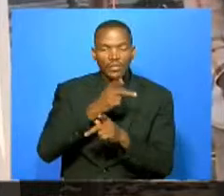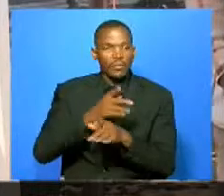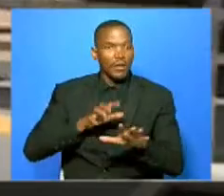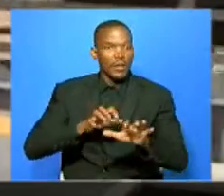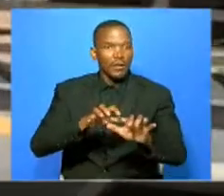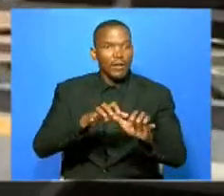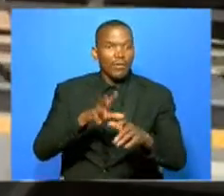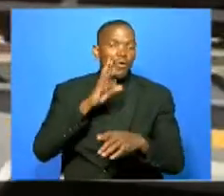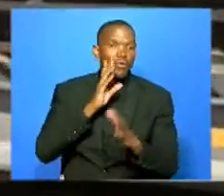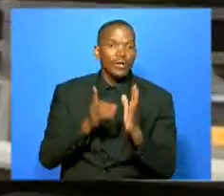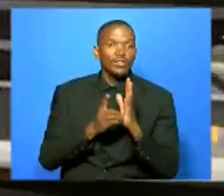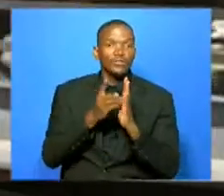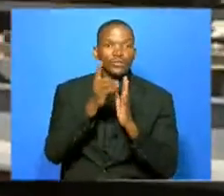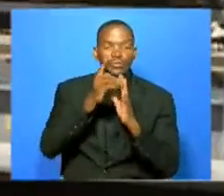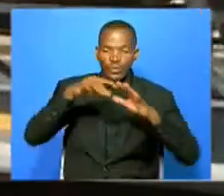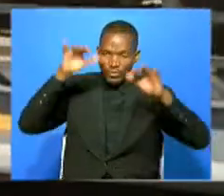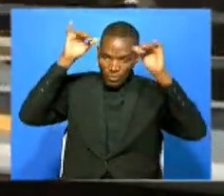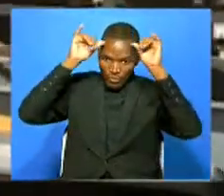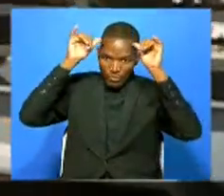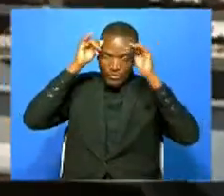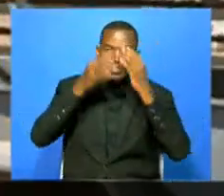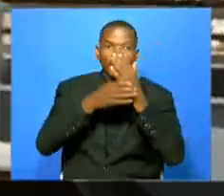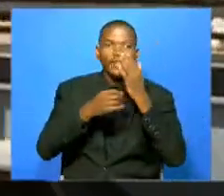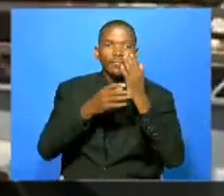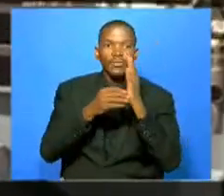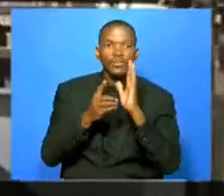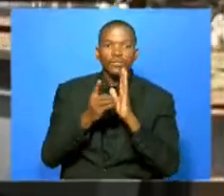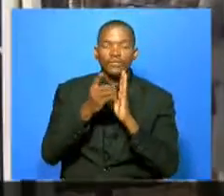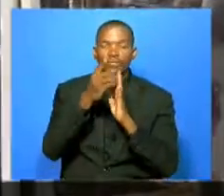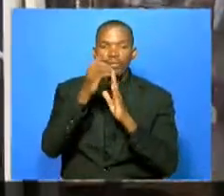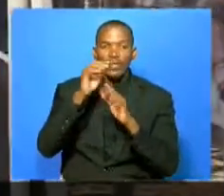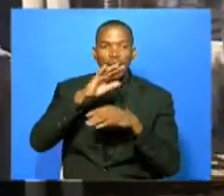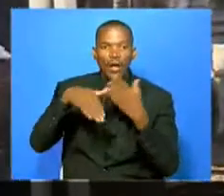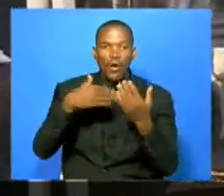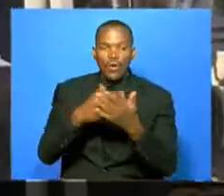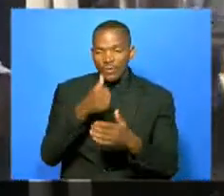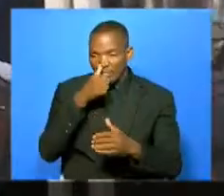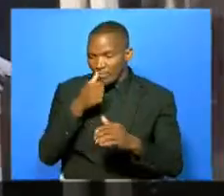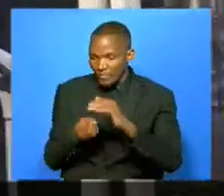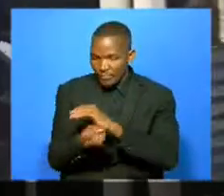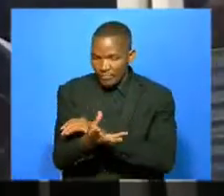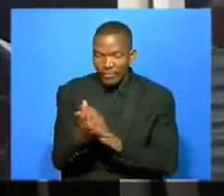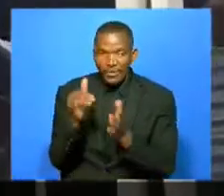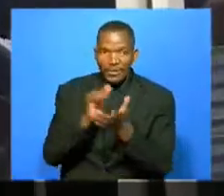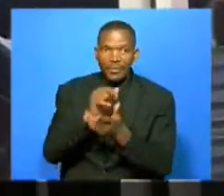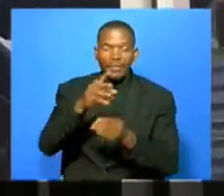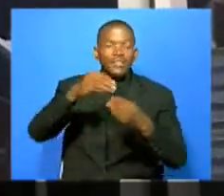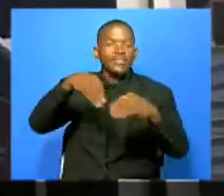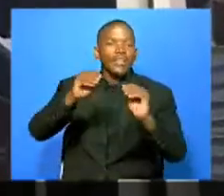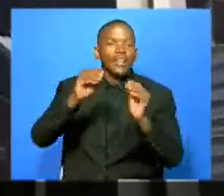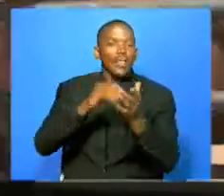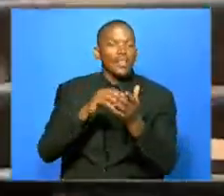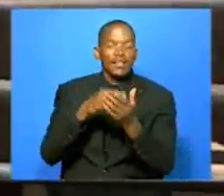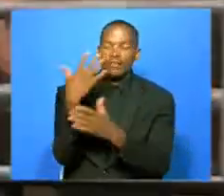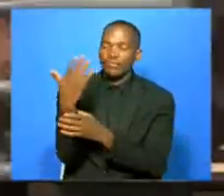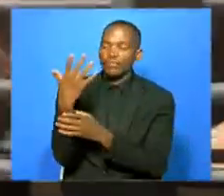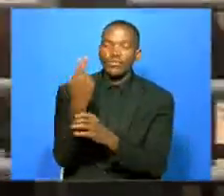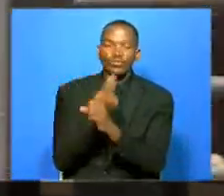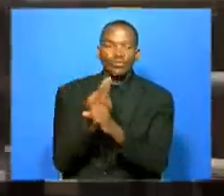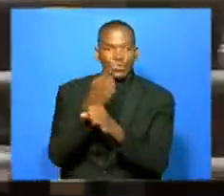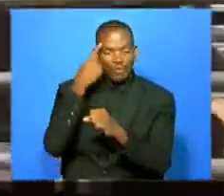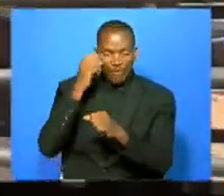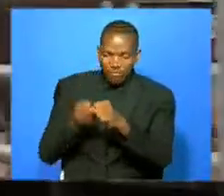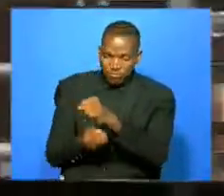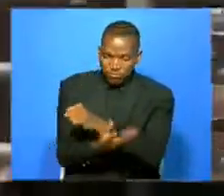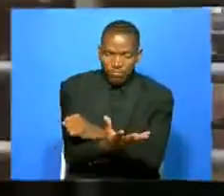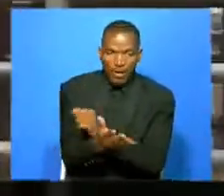sologetswe go thabolola letsopa la dikgomo tsa nama, tiriso ya meroto e godisang e nonogileng ga mmogo le kgwediso ka seata seo e le go nna